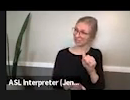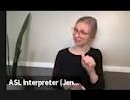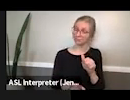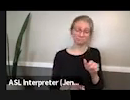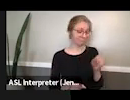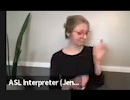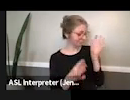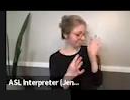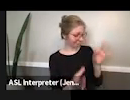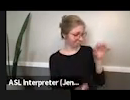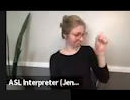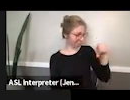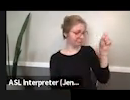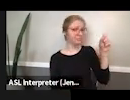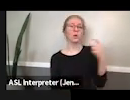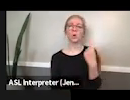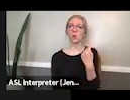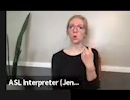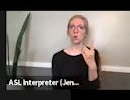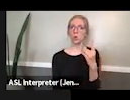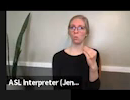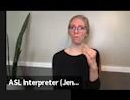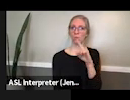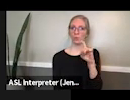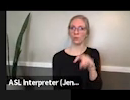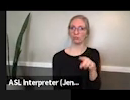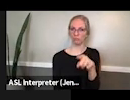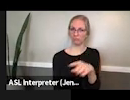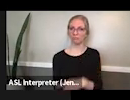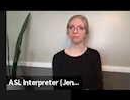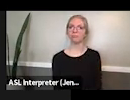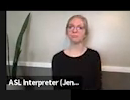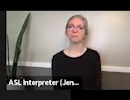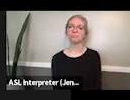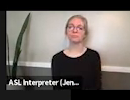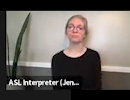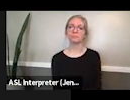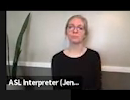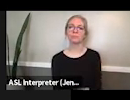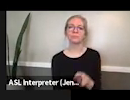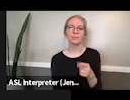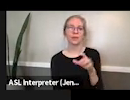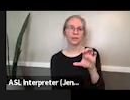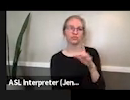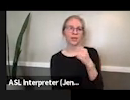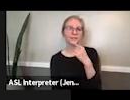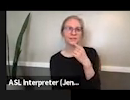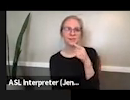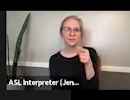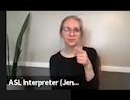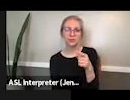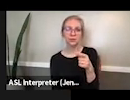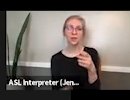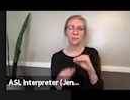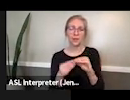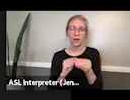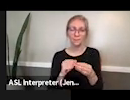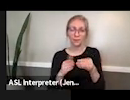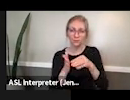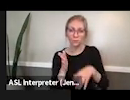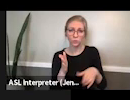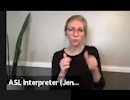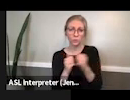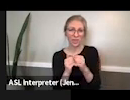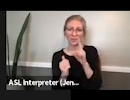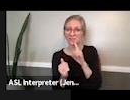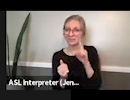Perfect. We do have another question too. Yeah. It says, are the number of students with deafblindness increasing over the